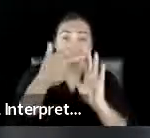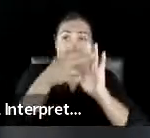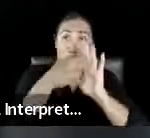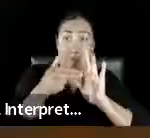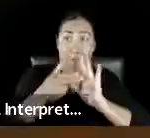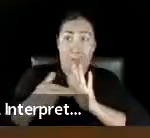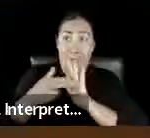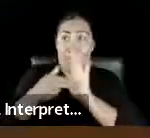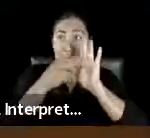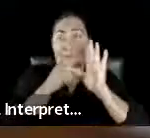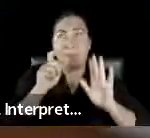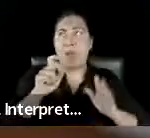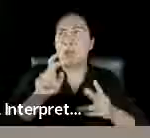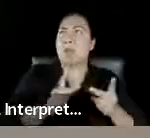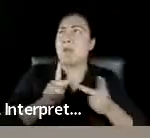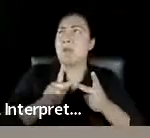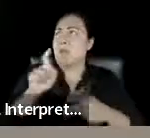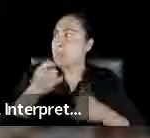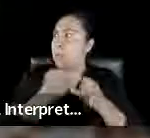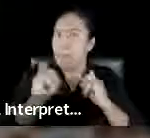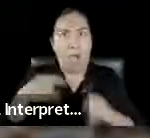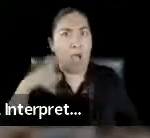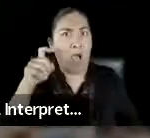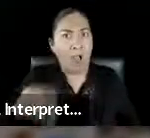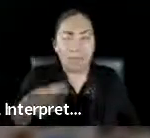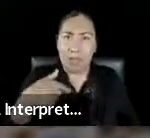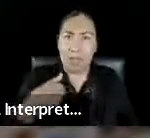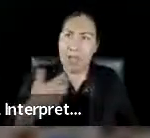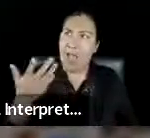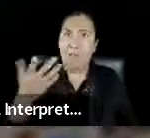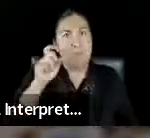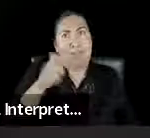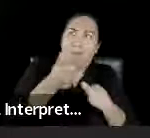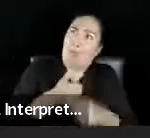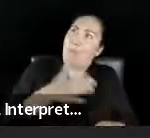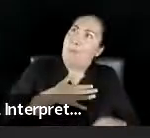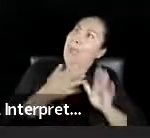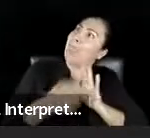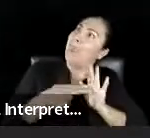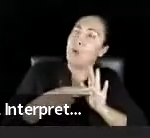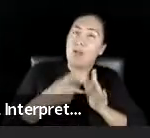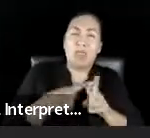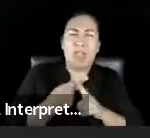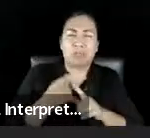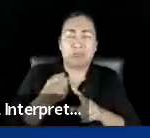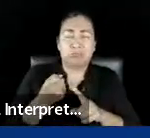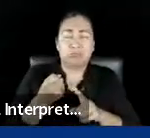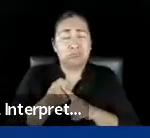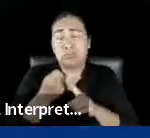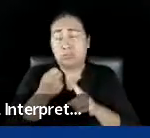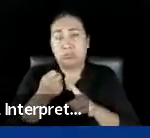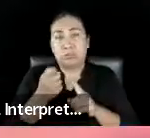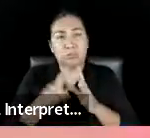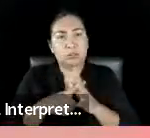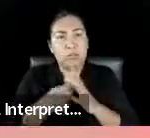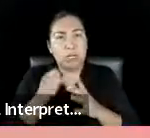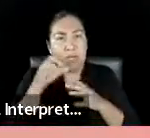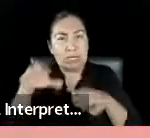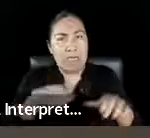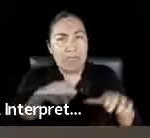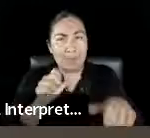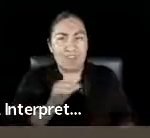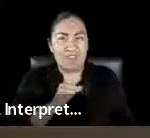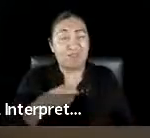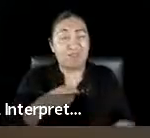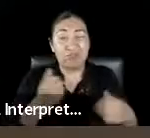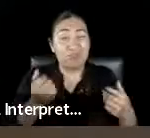to be perfect. I had to be independent. I was my label. Then suddenly I started not acting like myself. I had no energy.